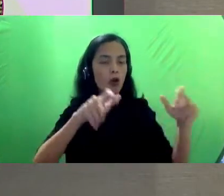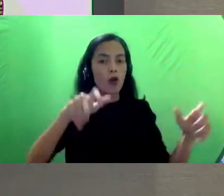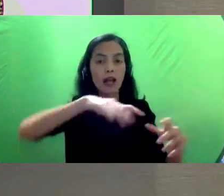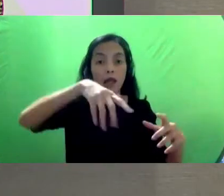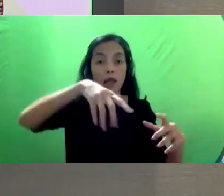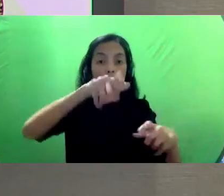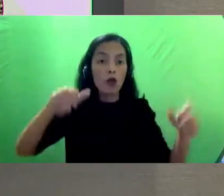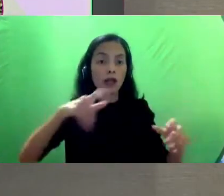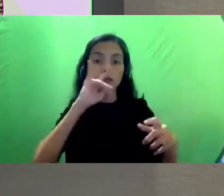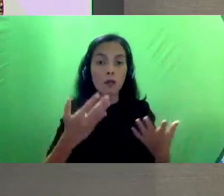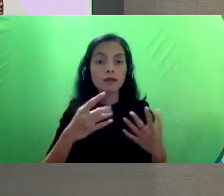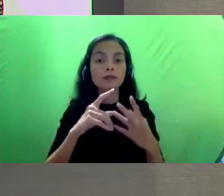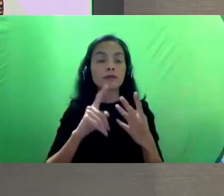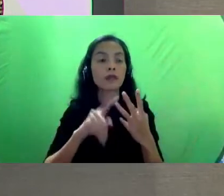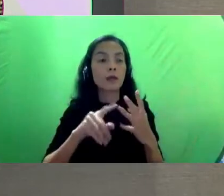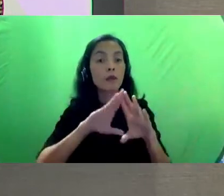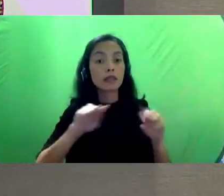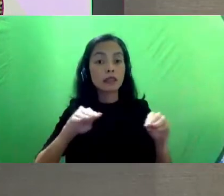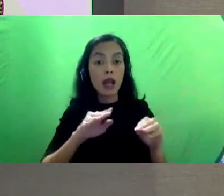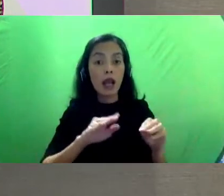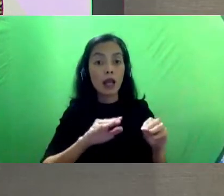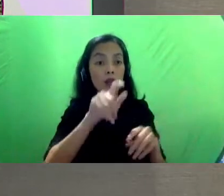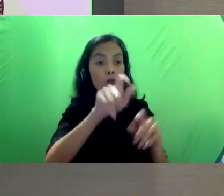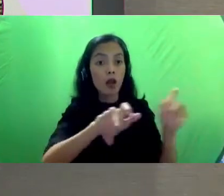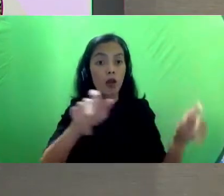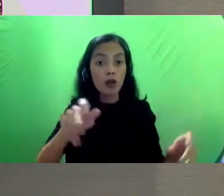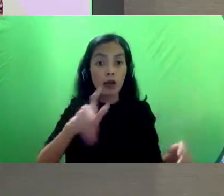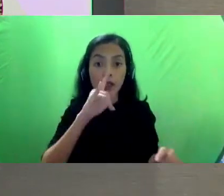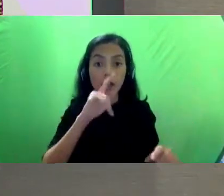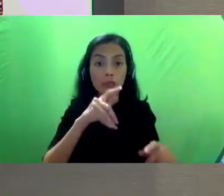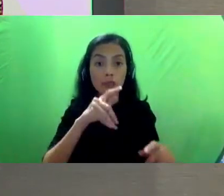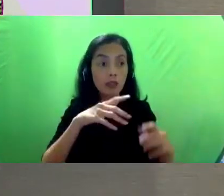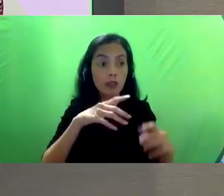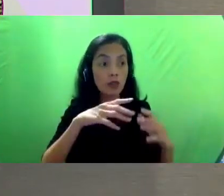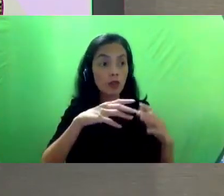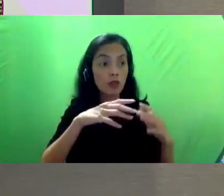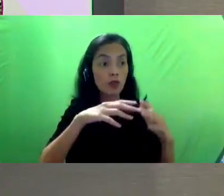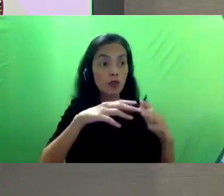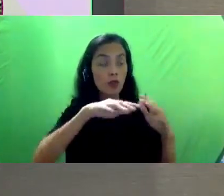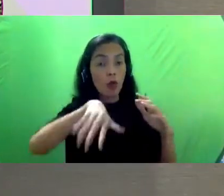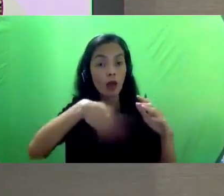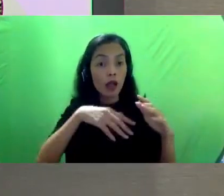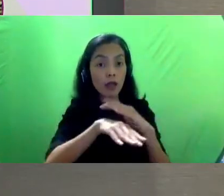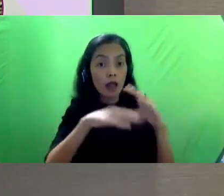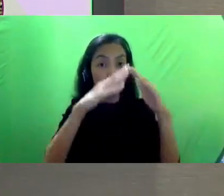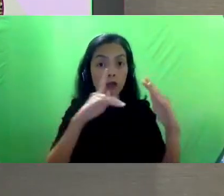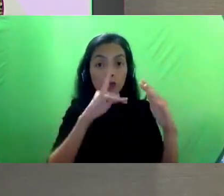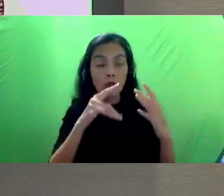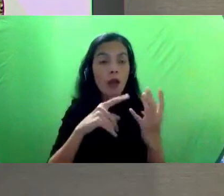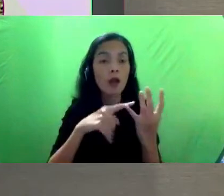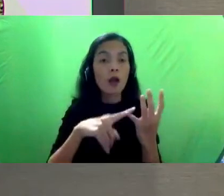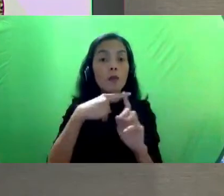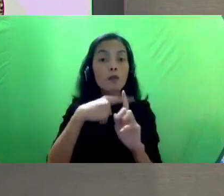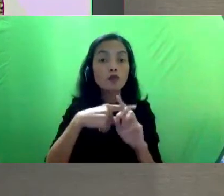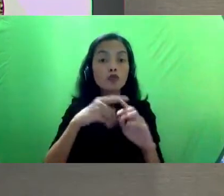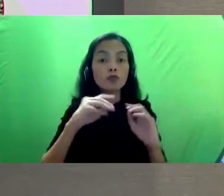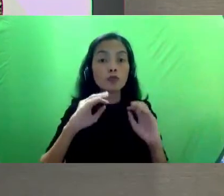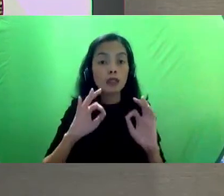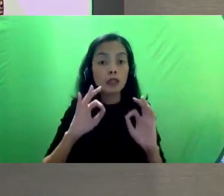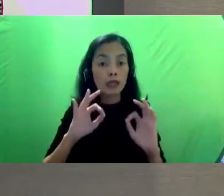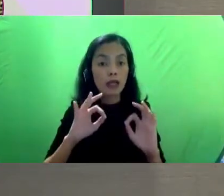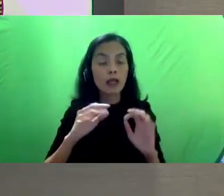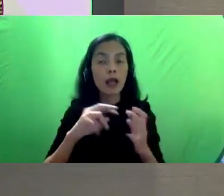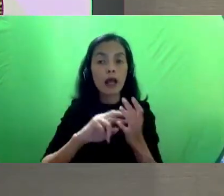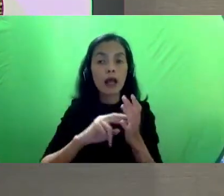employment, as well as the education. So again, we have the information